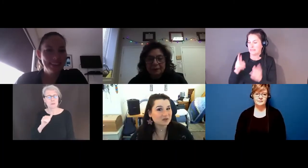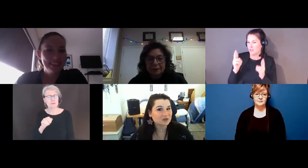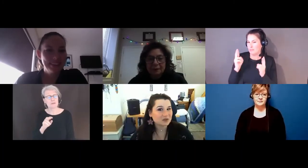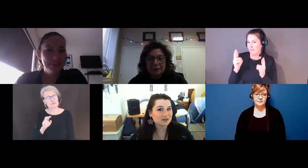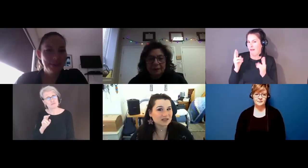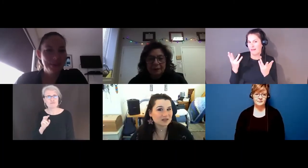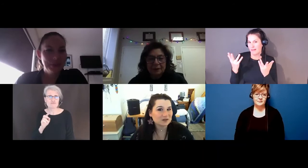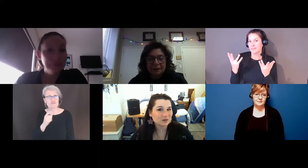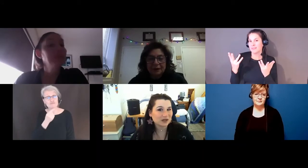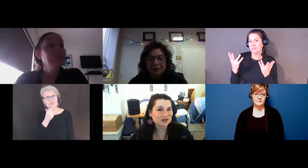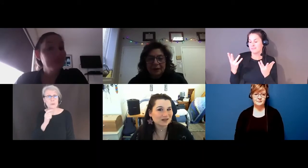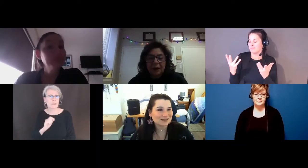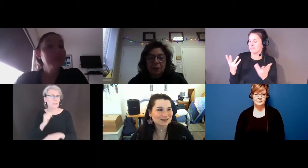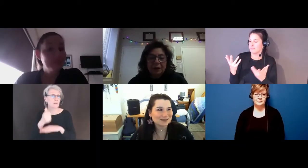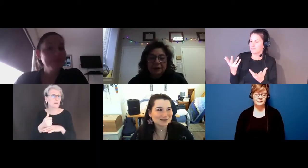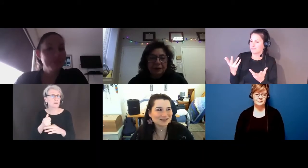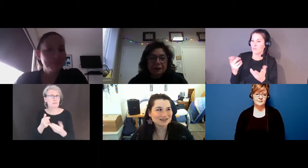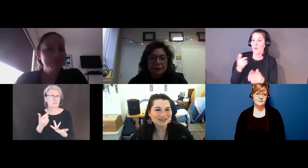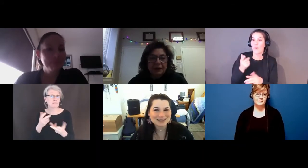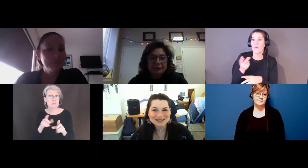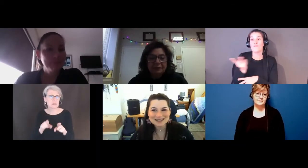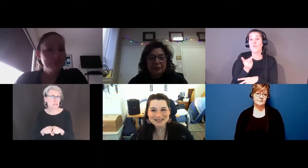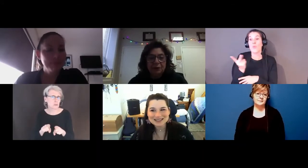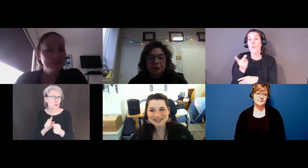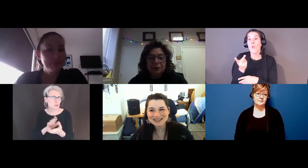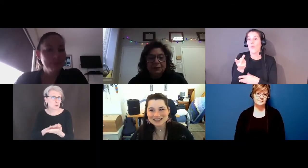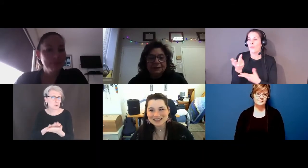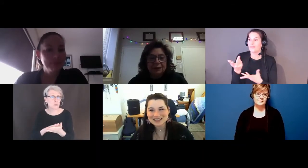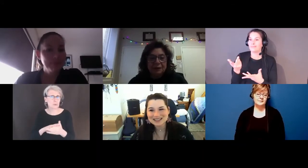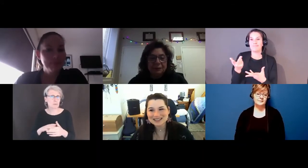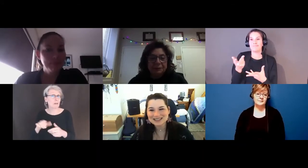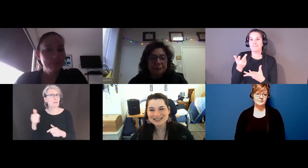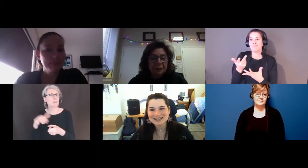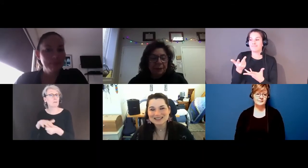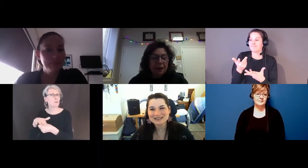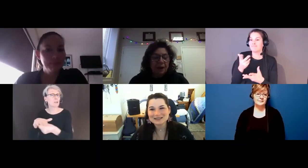other schools elsewhere. Well, yes, there is